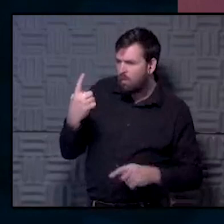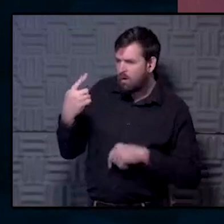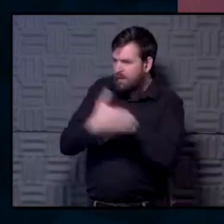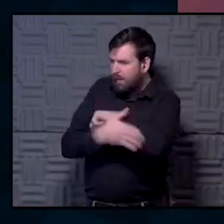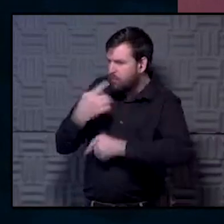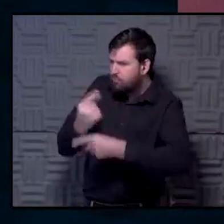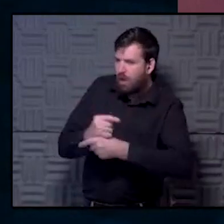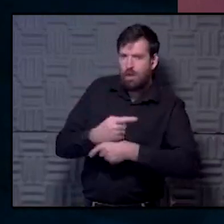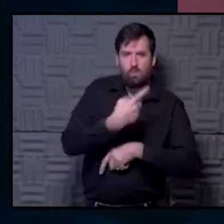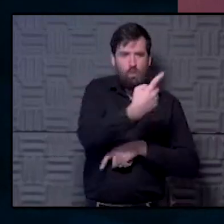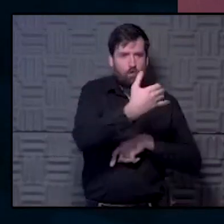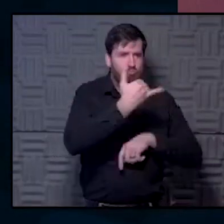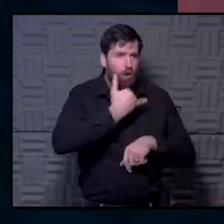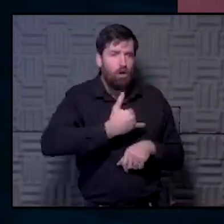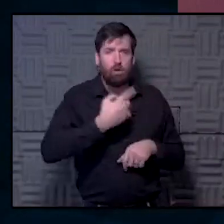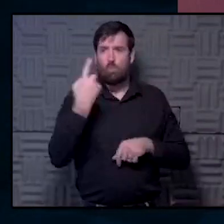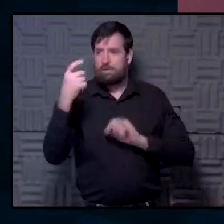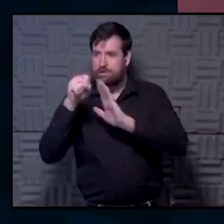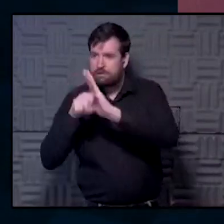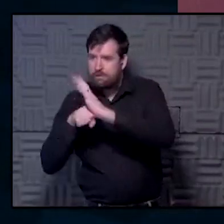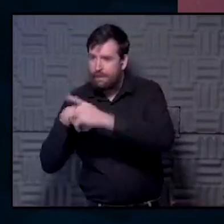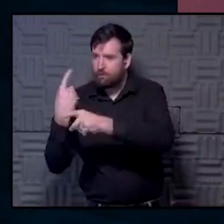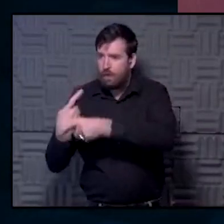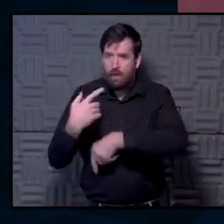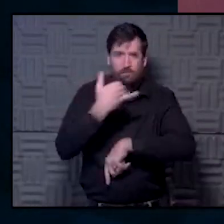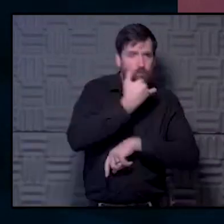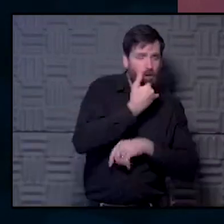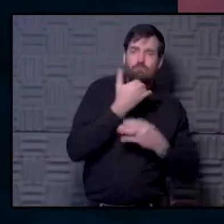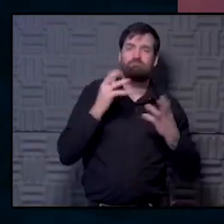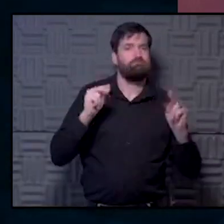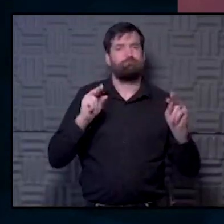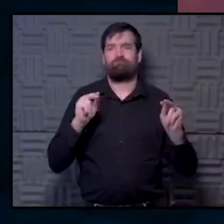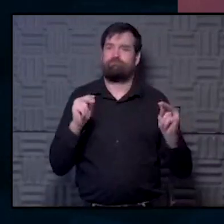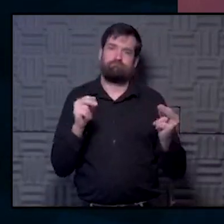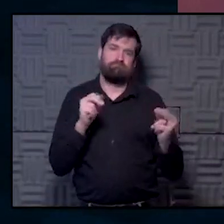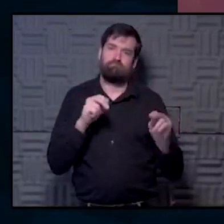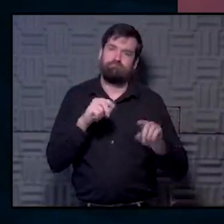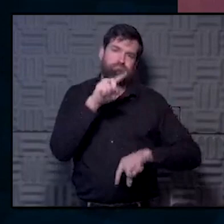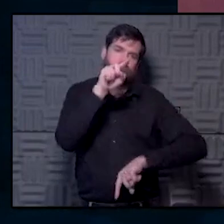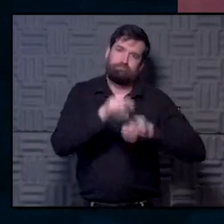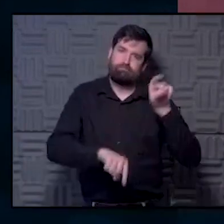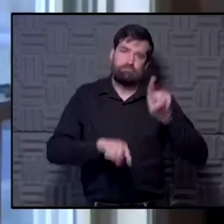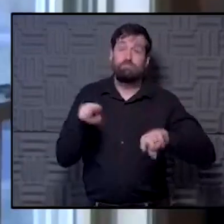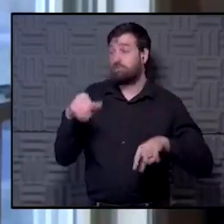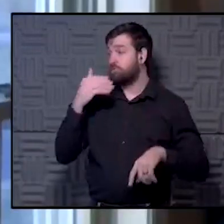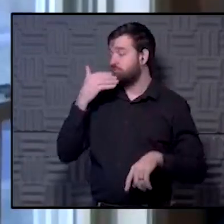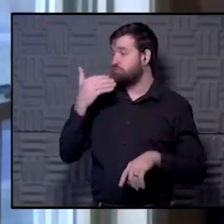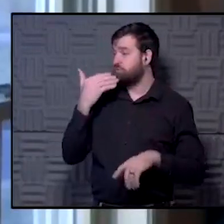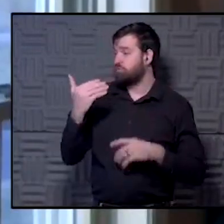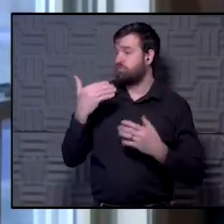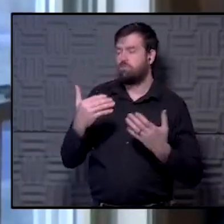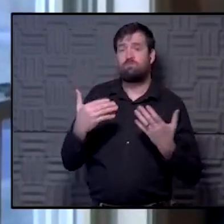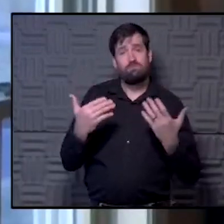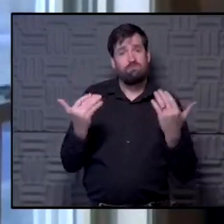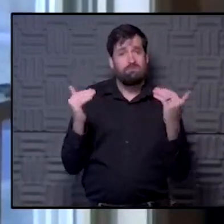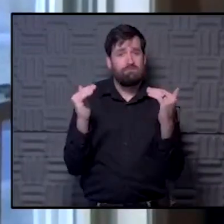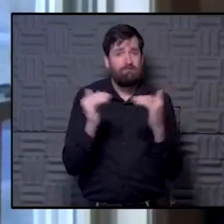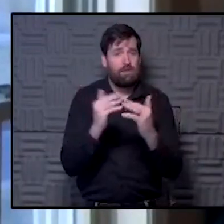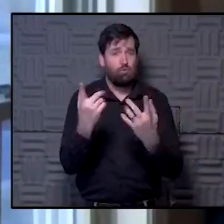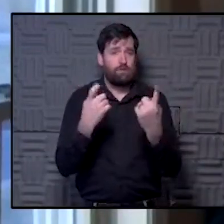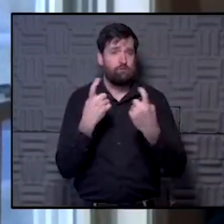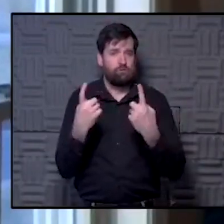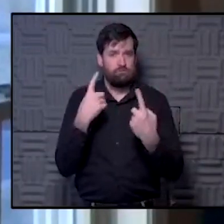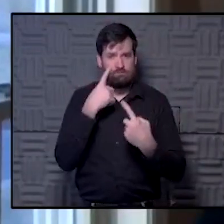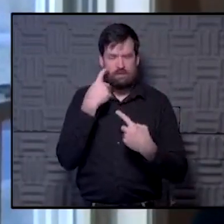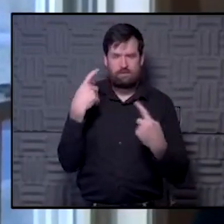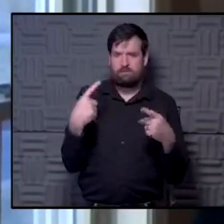and the other county wrong, or one state right and another state wrong? No, yeah, it's a fair question, and it's something